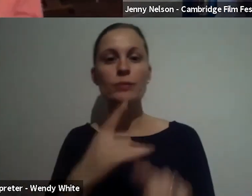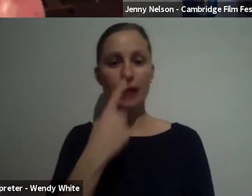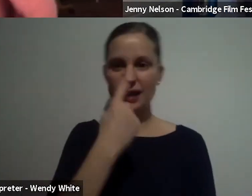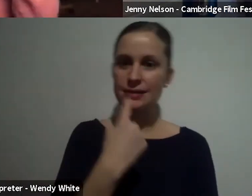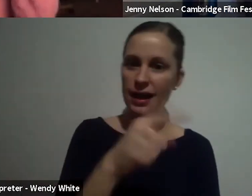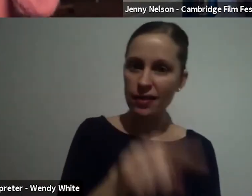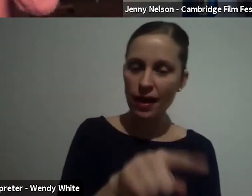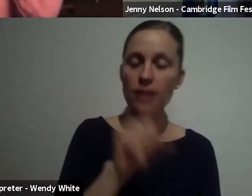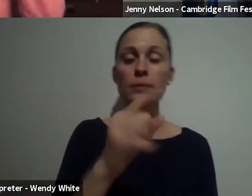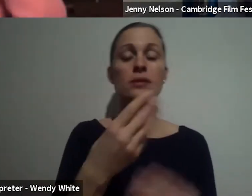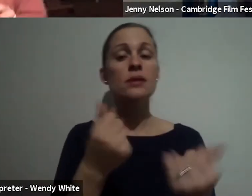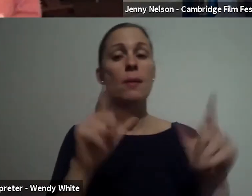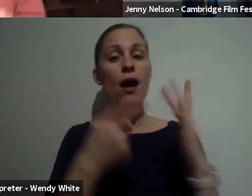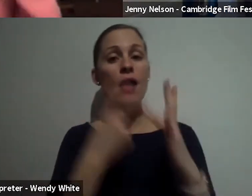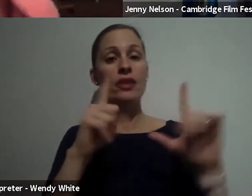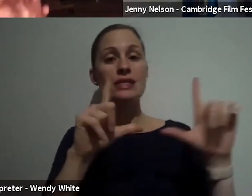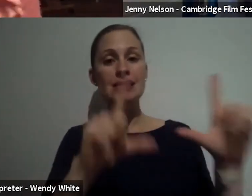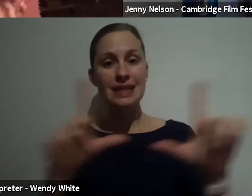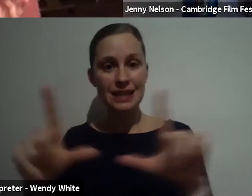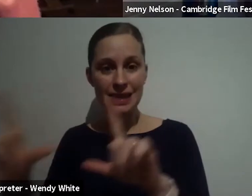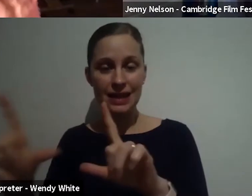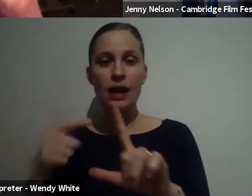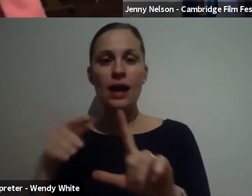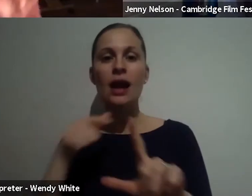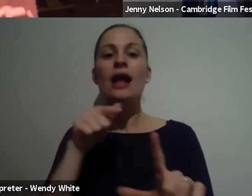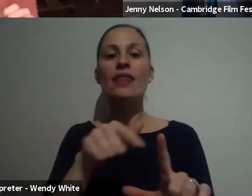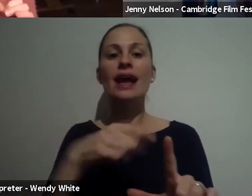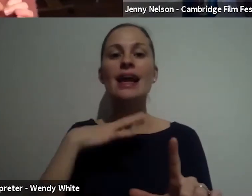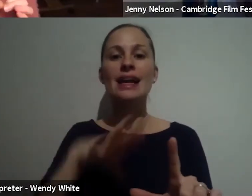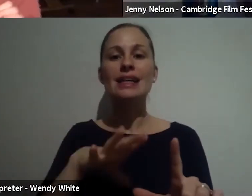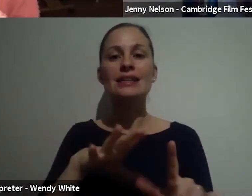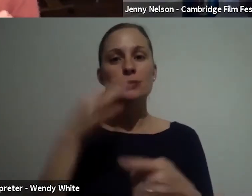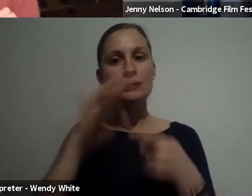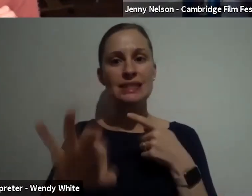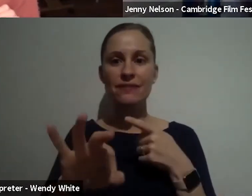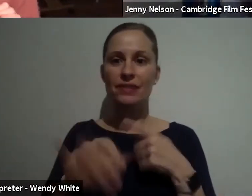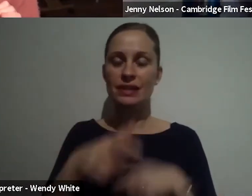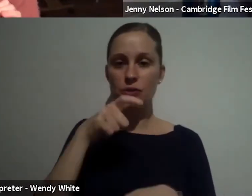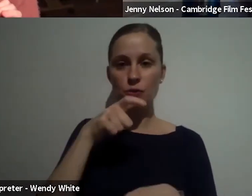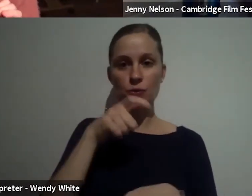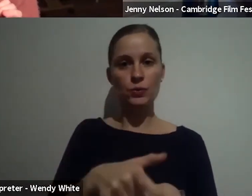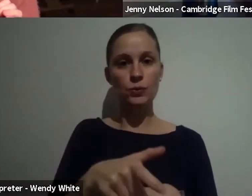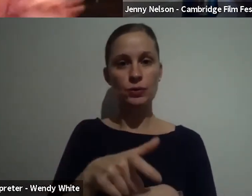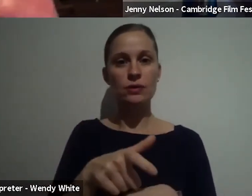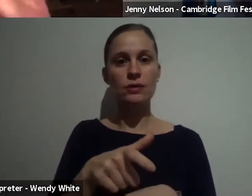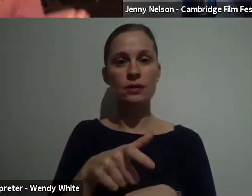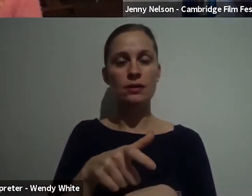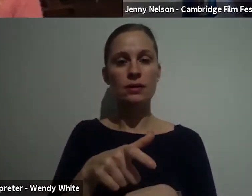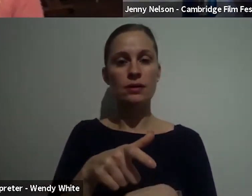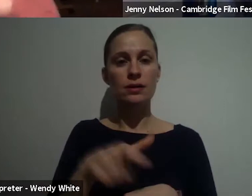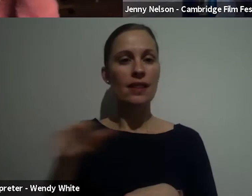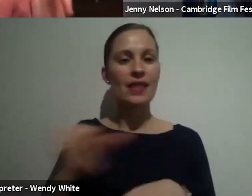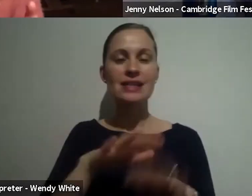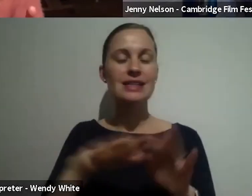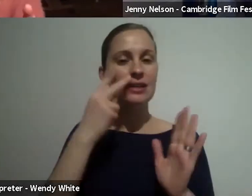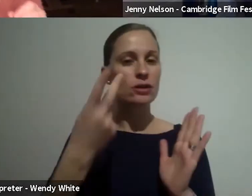are other scenes that they need to be very specific about the sentence they say. No, so in these moments, they didn't read the script.